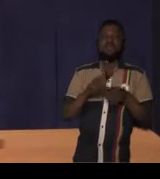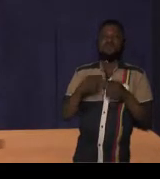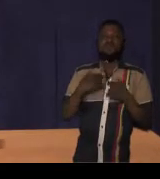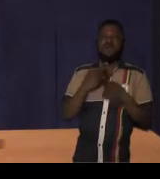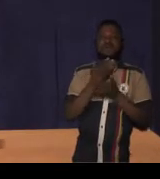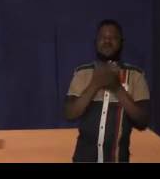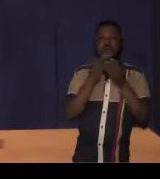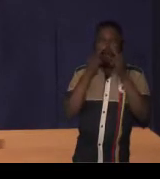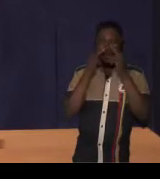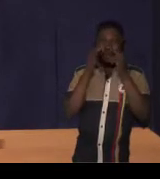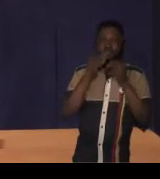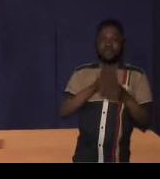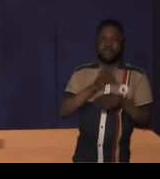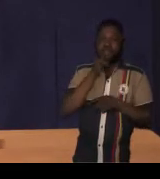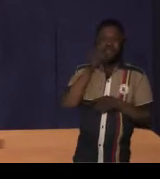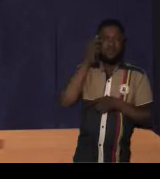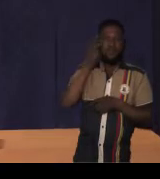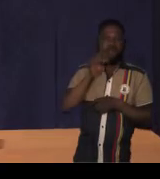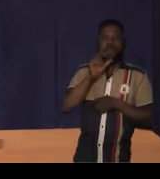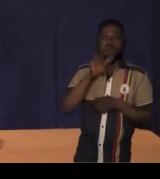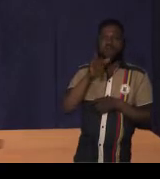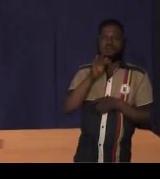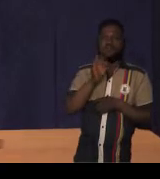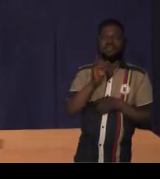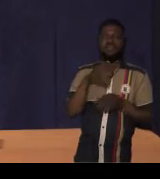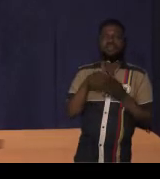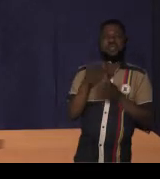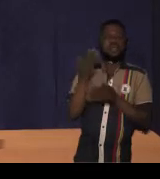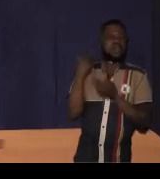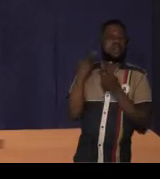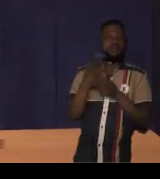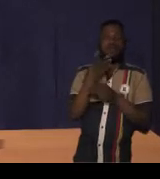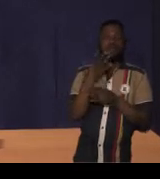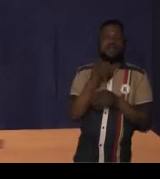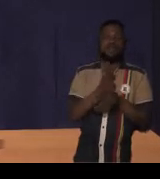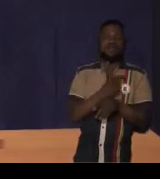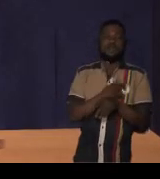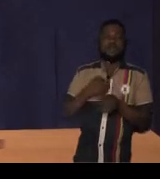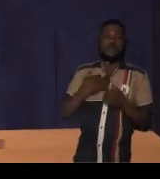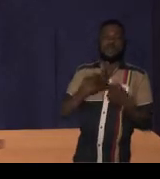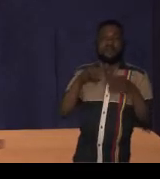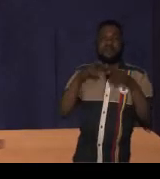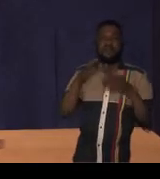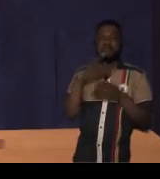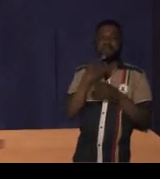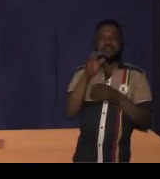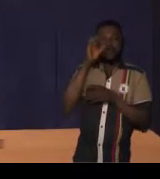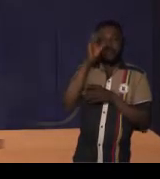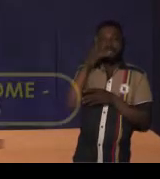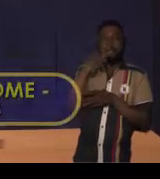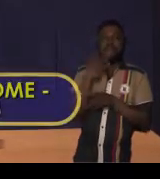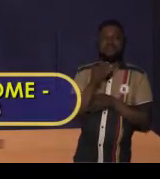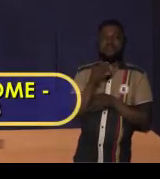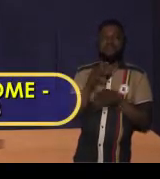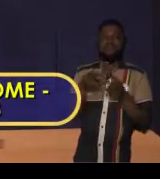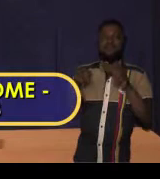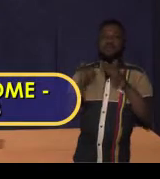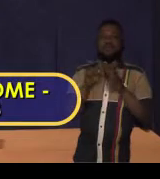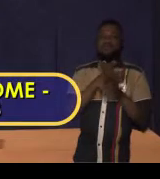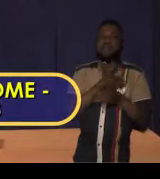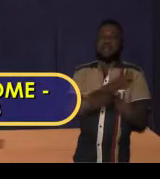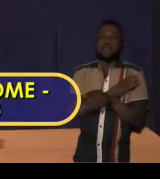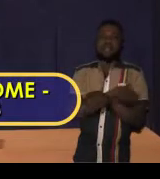to have some fun. I am Uncle Agbaje. In the last couple of lessons, we have examined the concepts of volume and